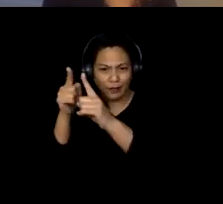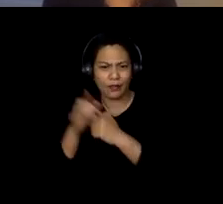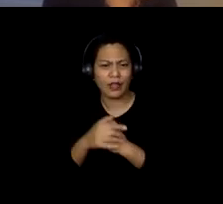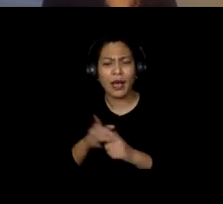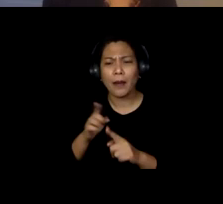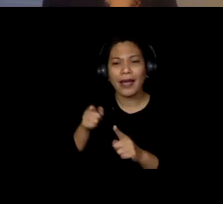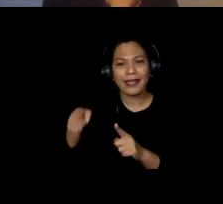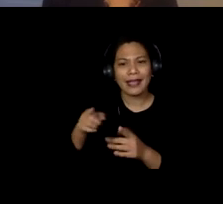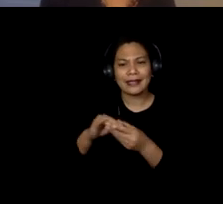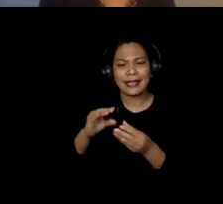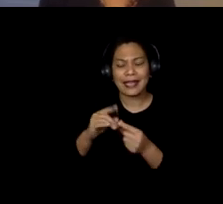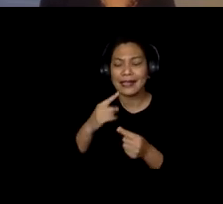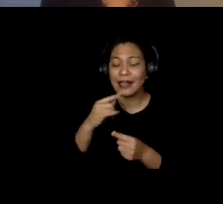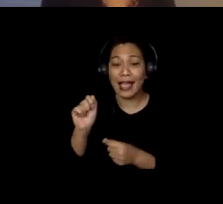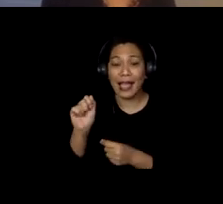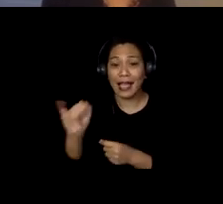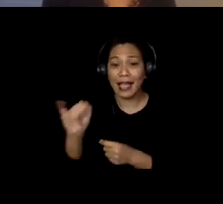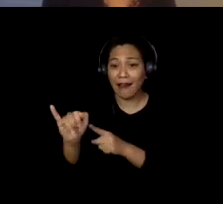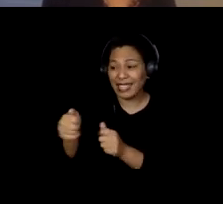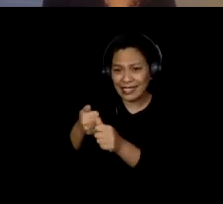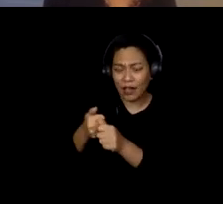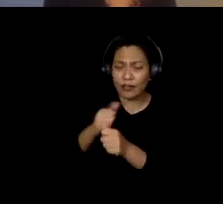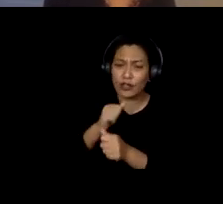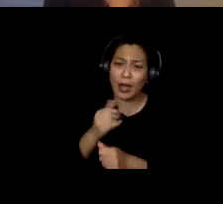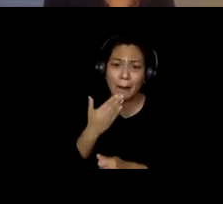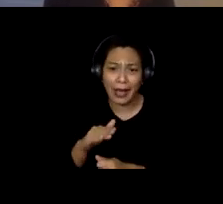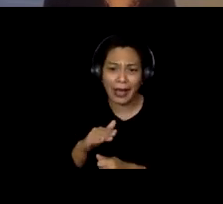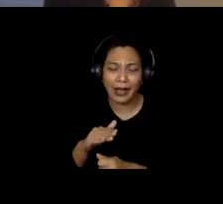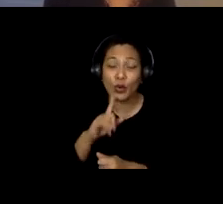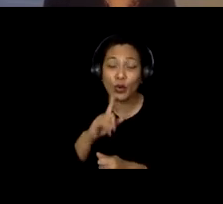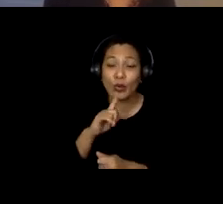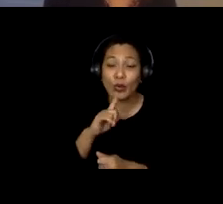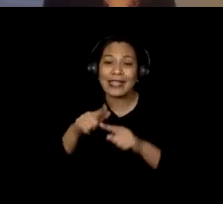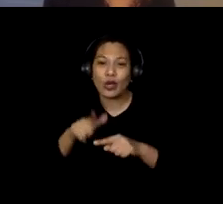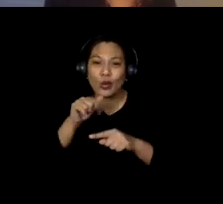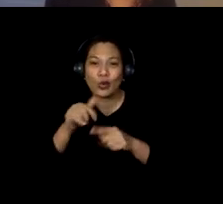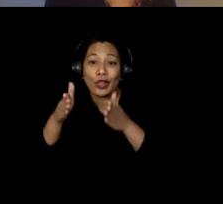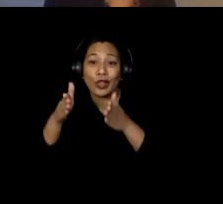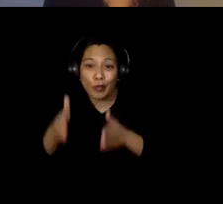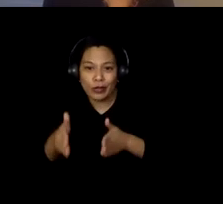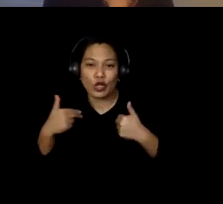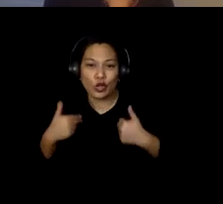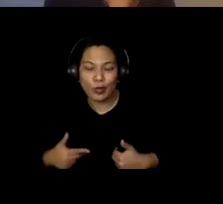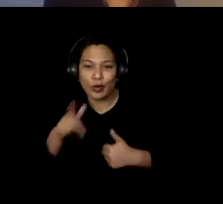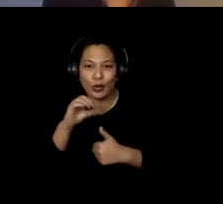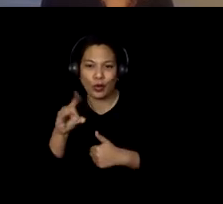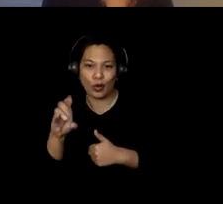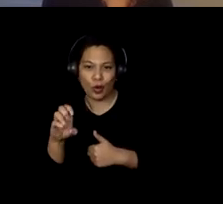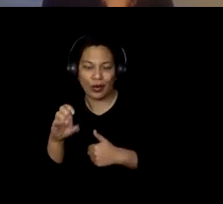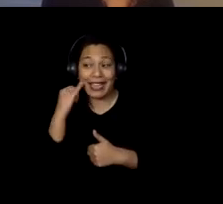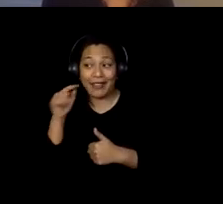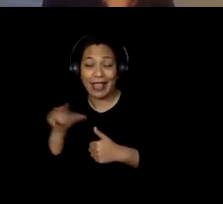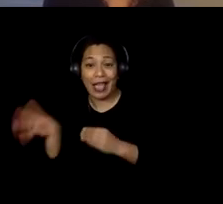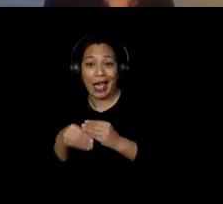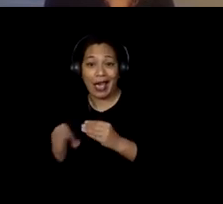was, AI in itself is not bad. It depends on the people who code it. Like if it's coded with stereotypes, yes, it will